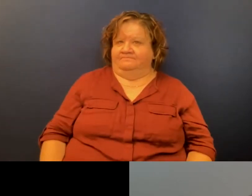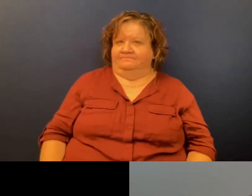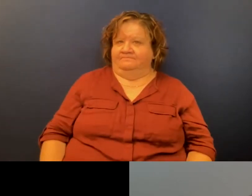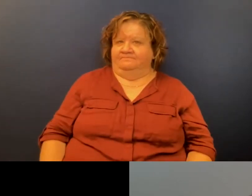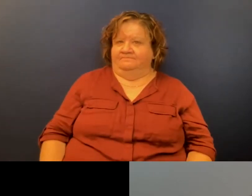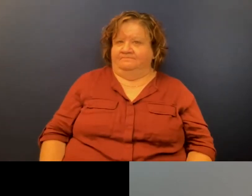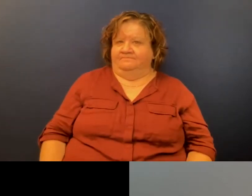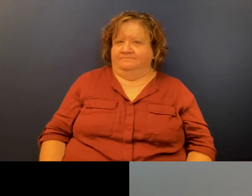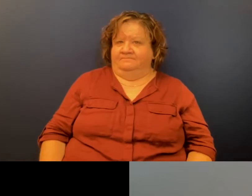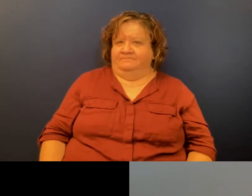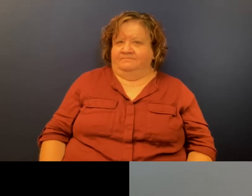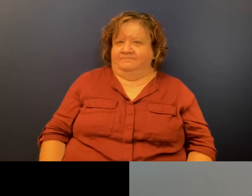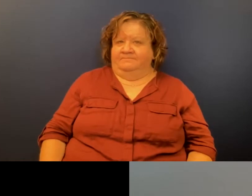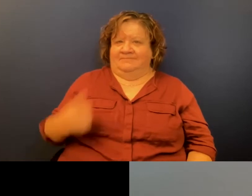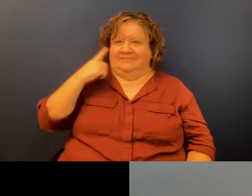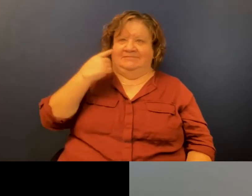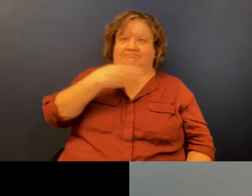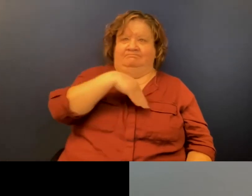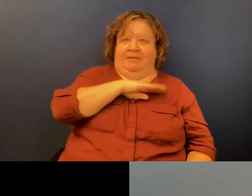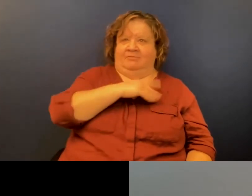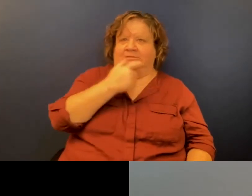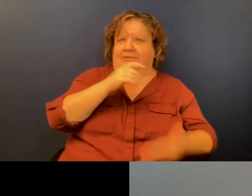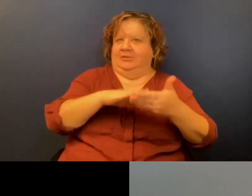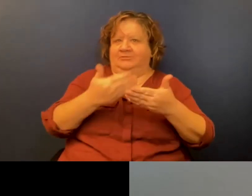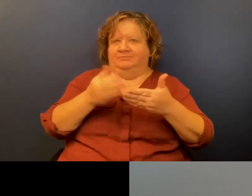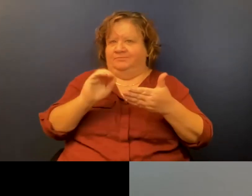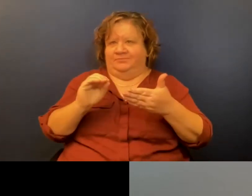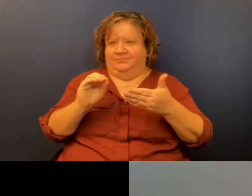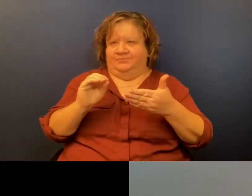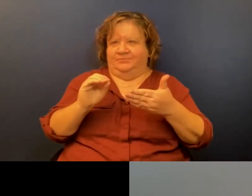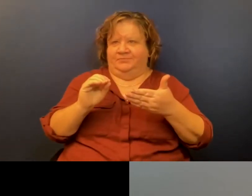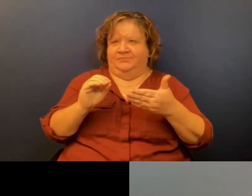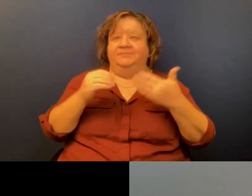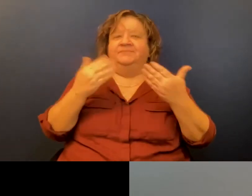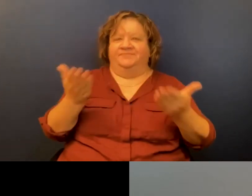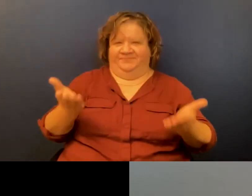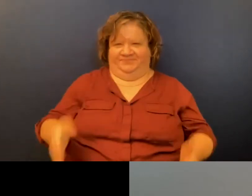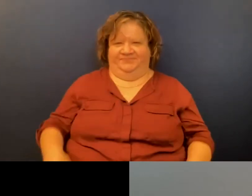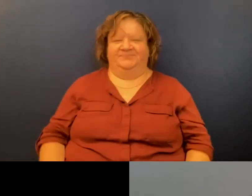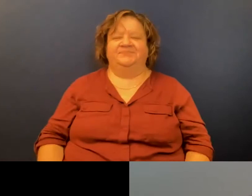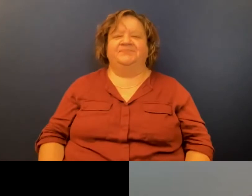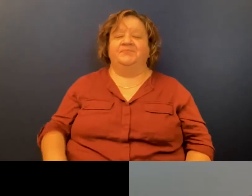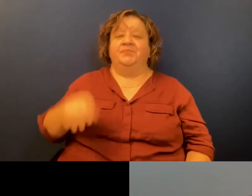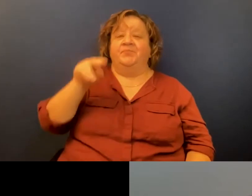is a great advocate of culture, technology,